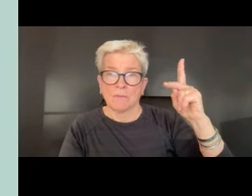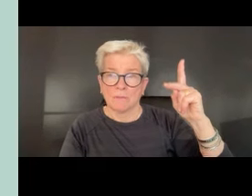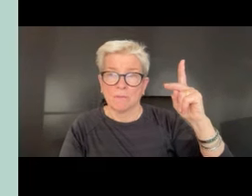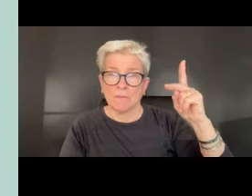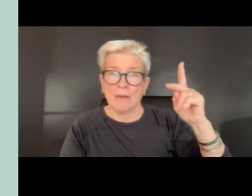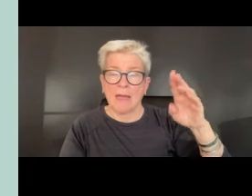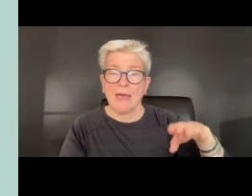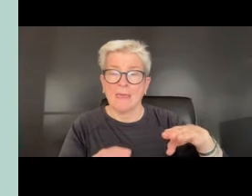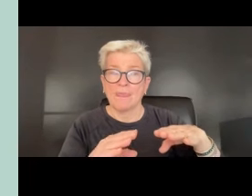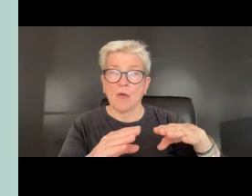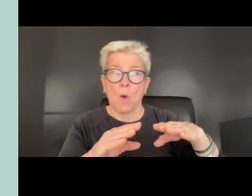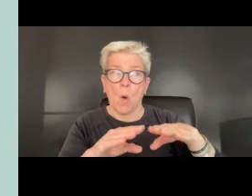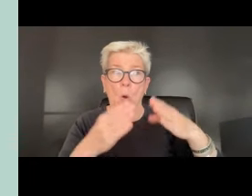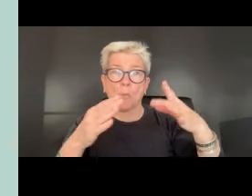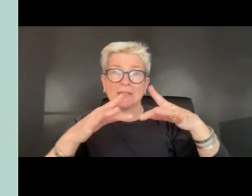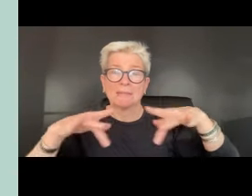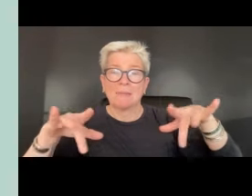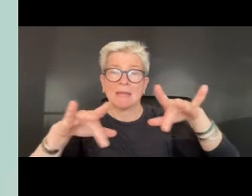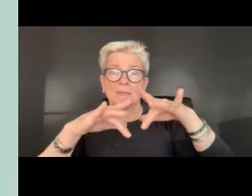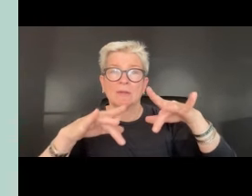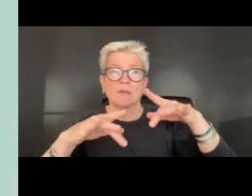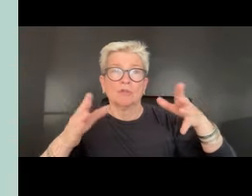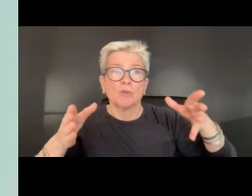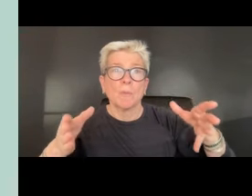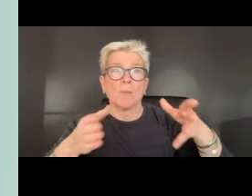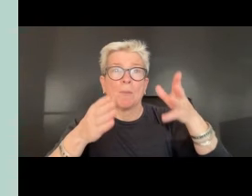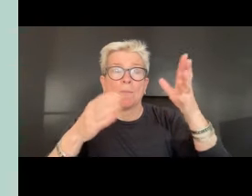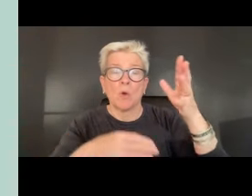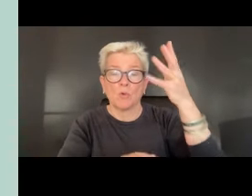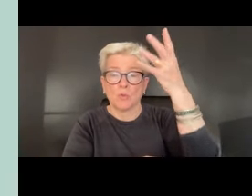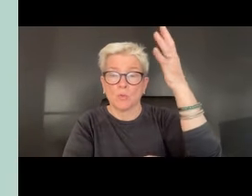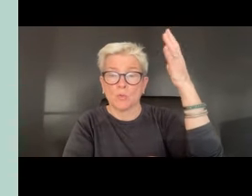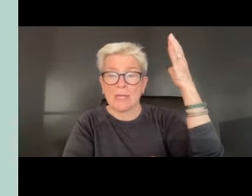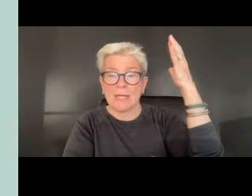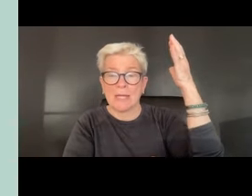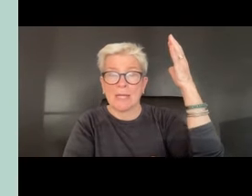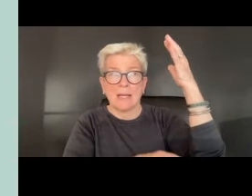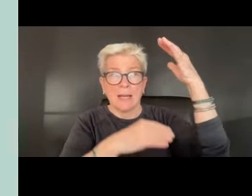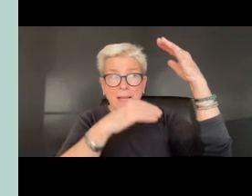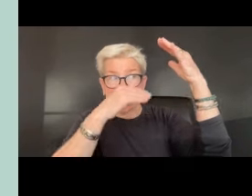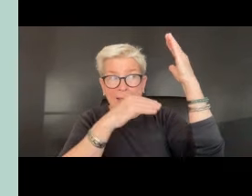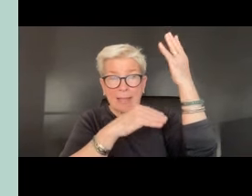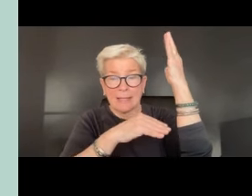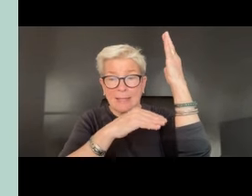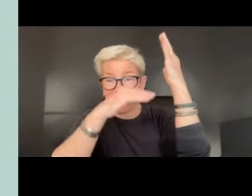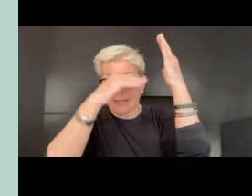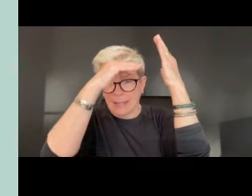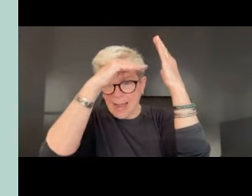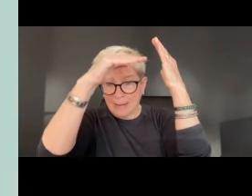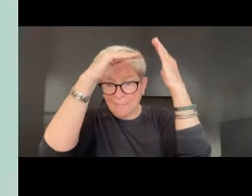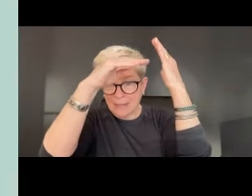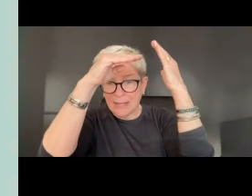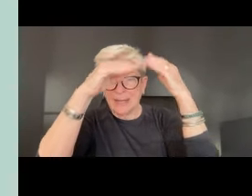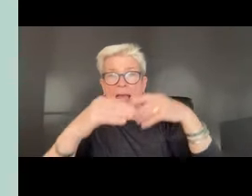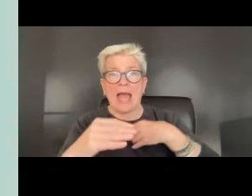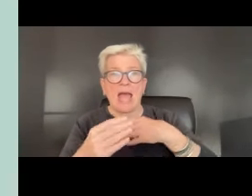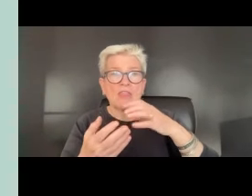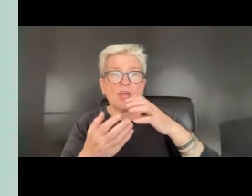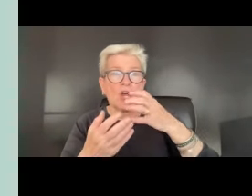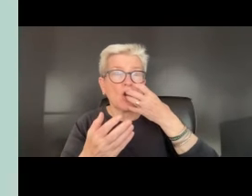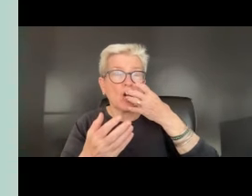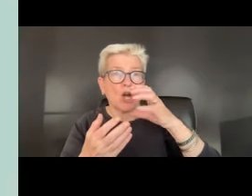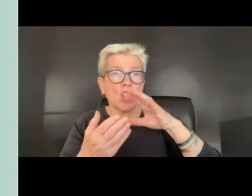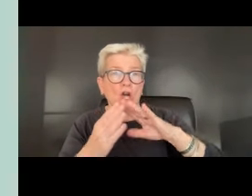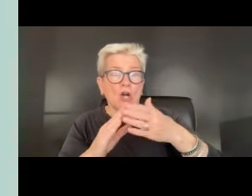open spaces to promote tree canopy generally and to mitigate their urban heat effect, which of